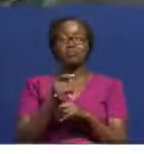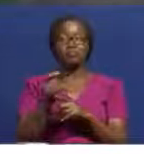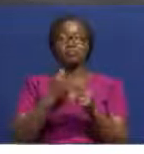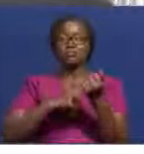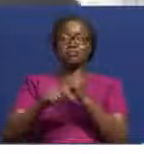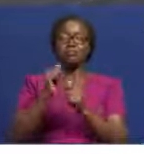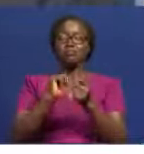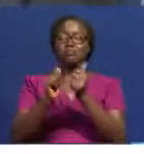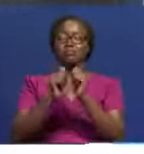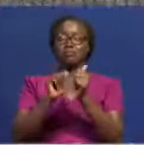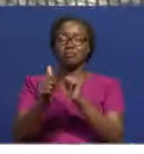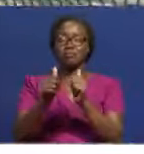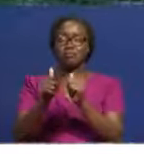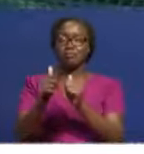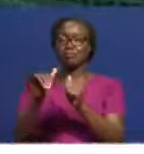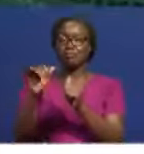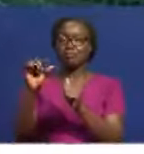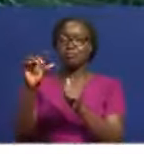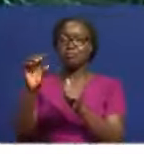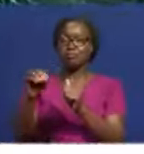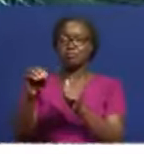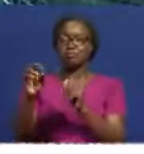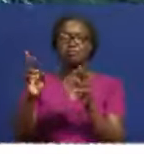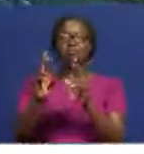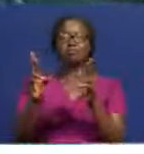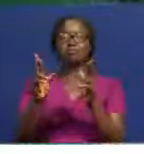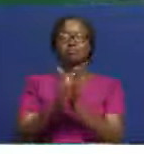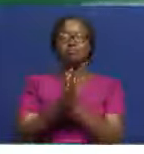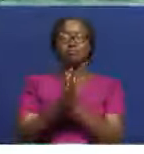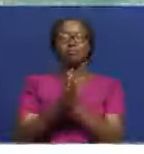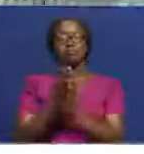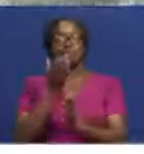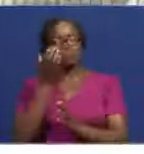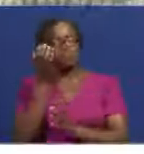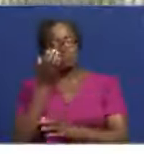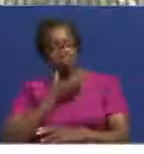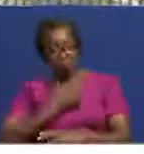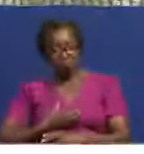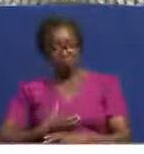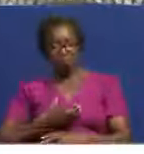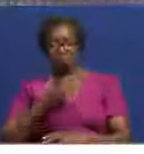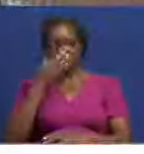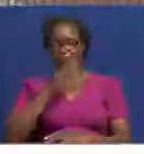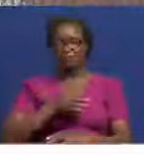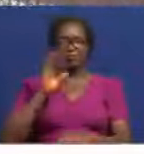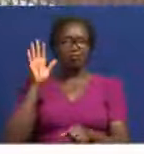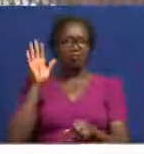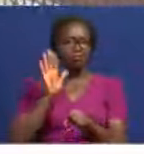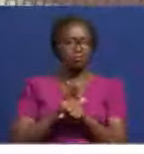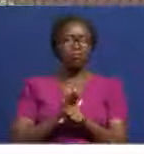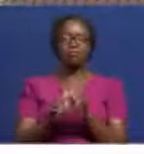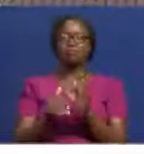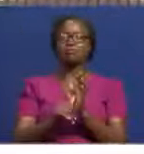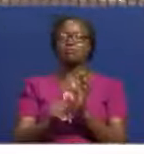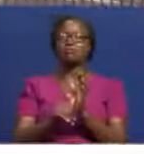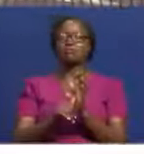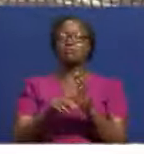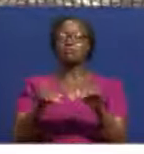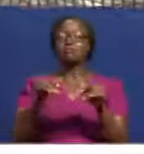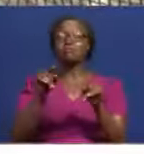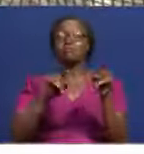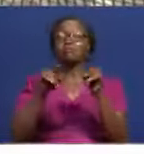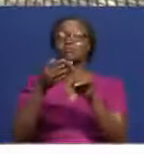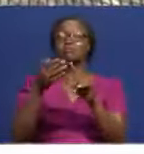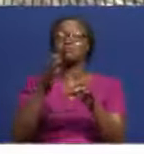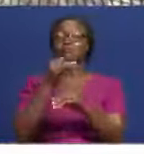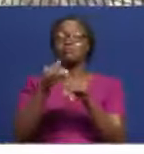active competition, Yego is ready to fight for a medal in Paris. He experienced a lot of difficulties in his qualification journey